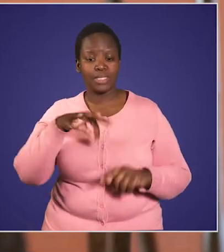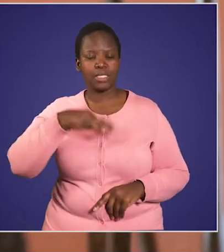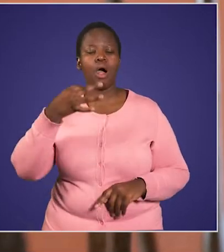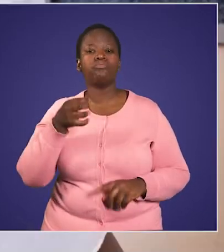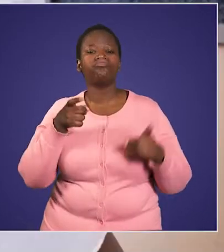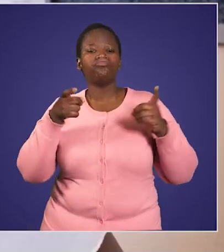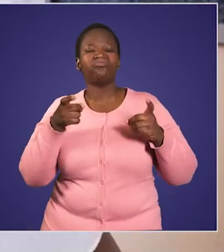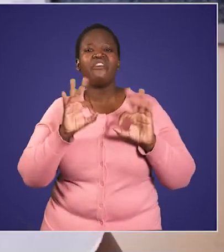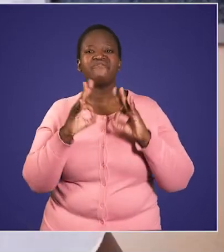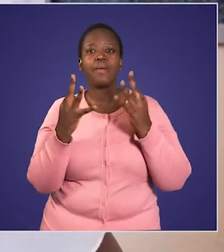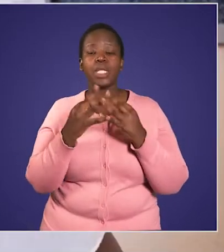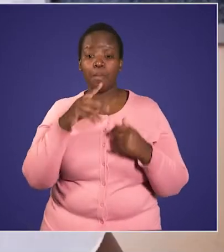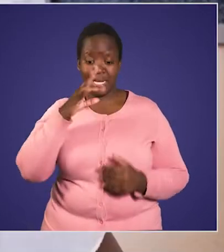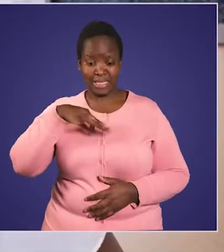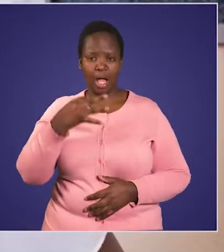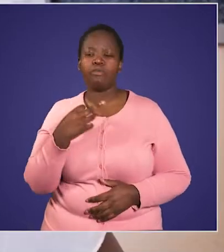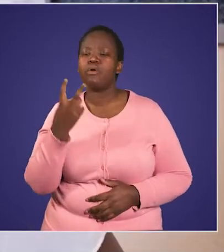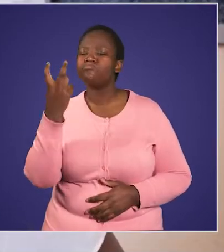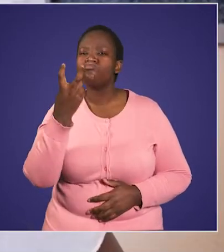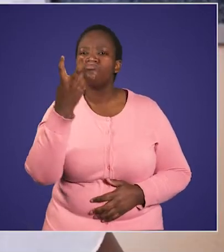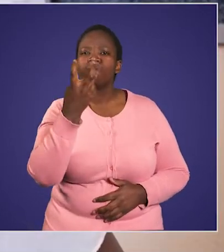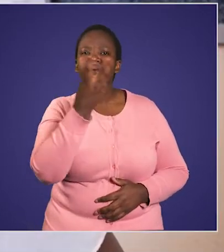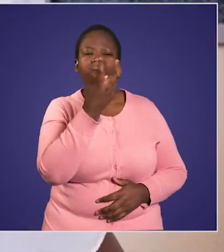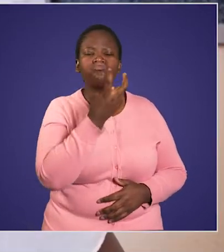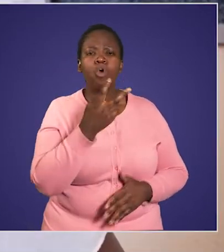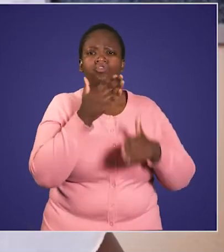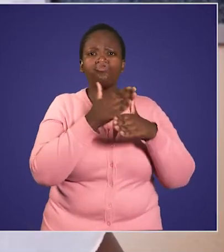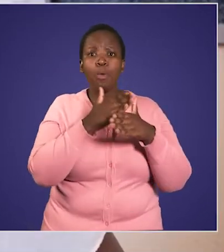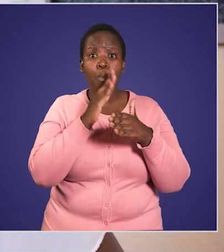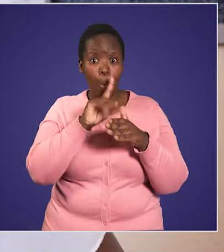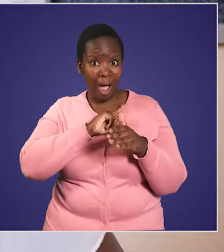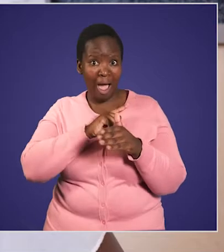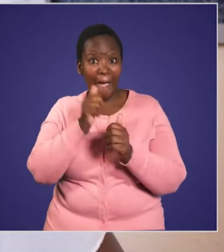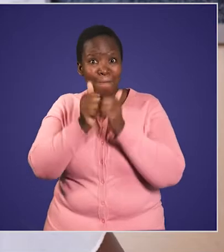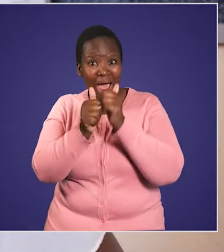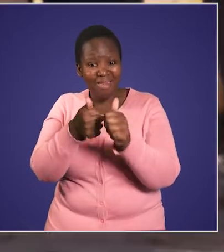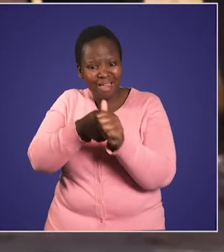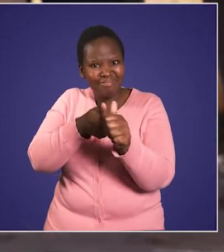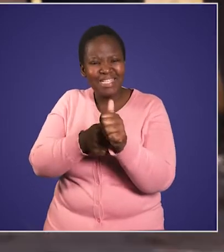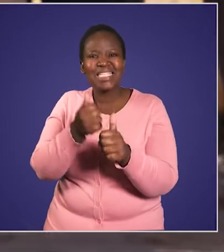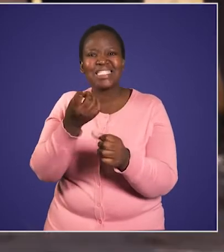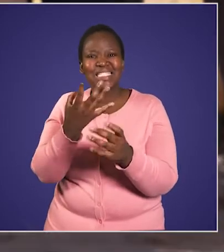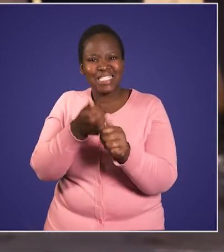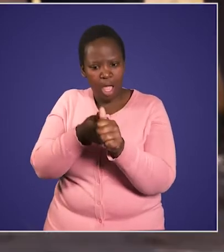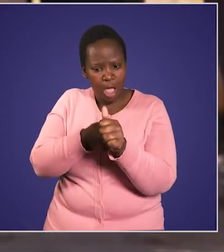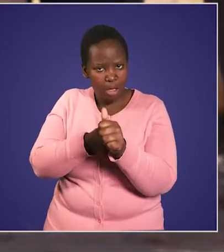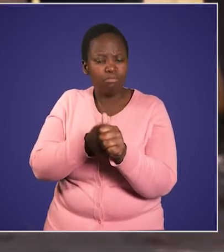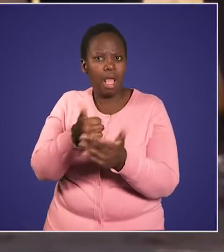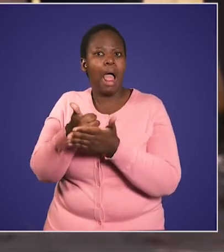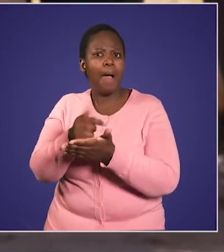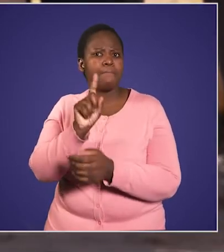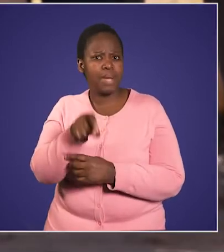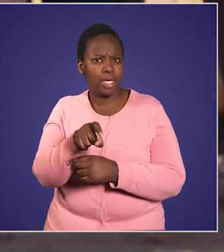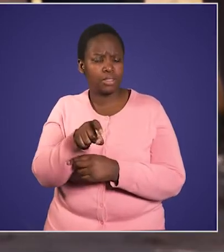gone out to search for jobs so that they can provide for their younger brothers and younger sisters. It's a tough